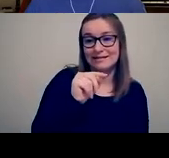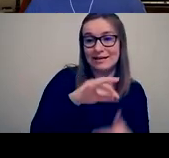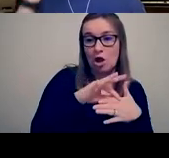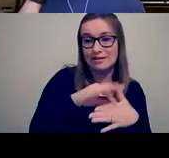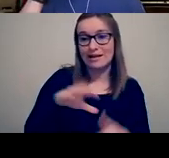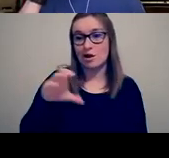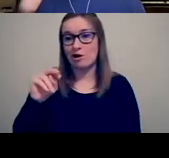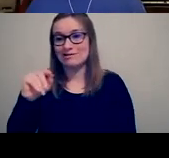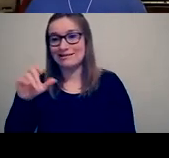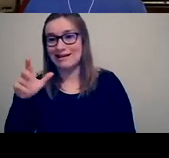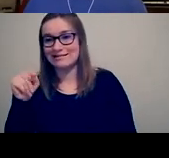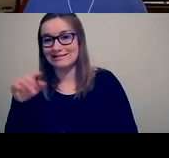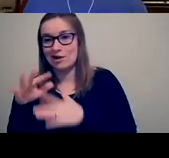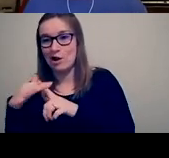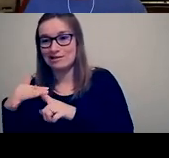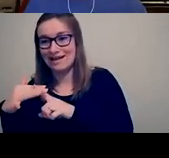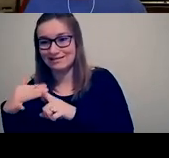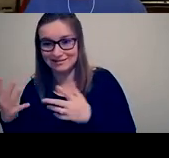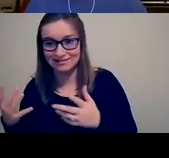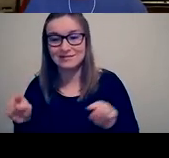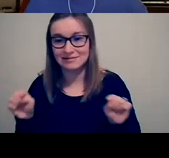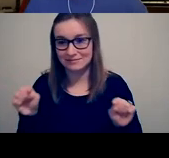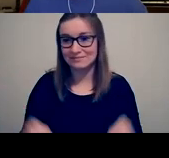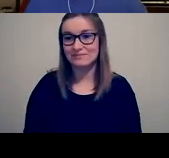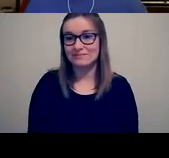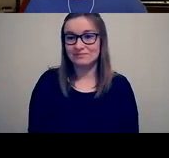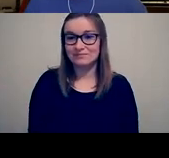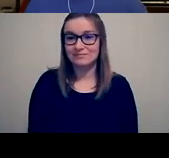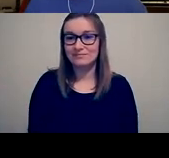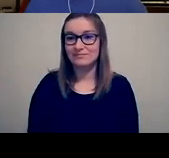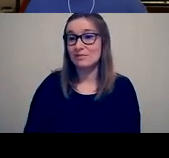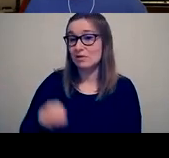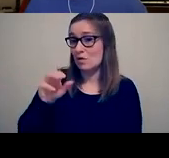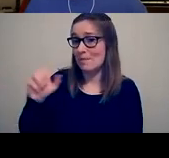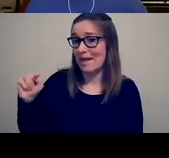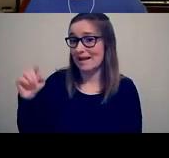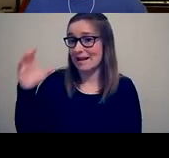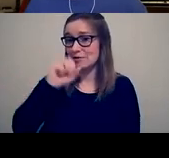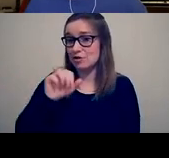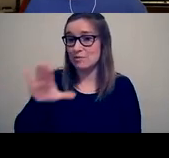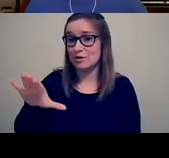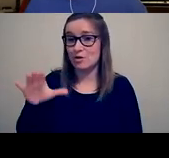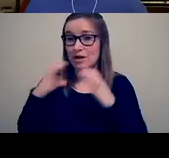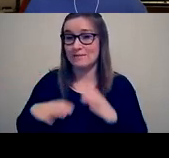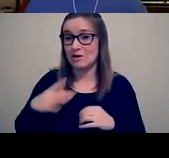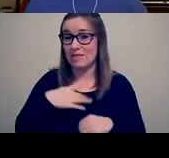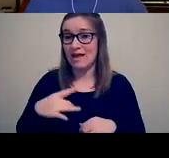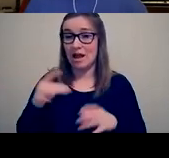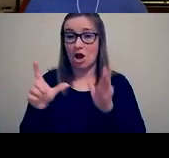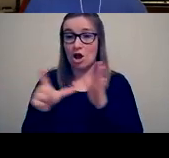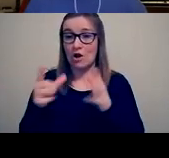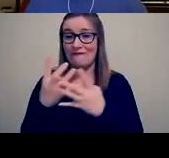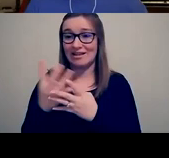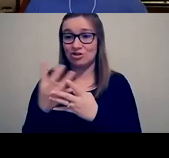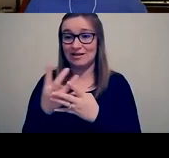Matt, I bet your customers like the auto filtering, huh? I